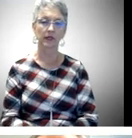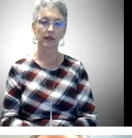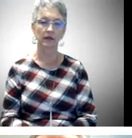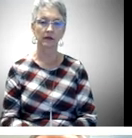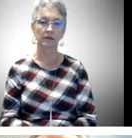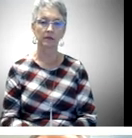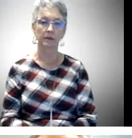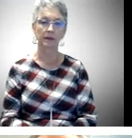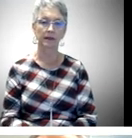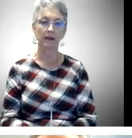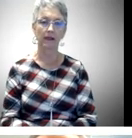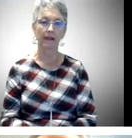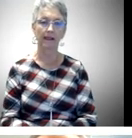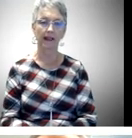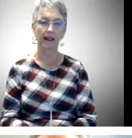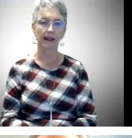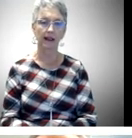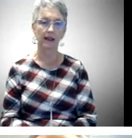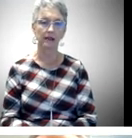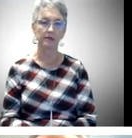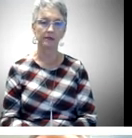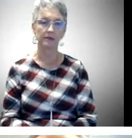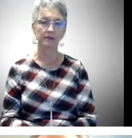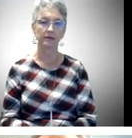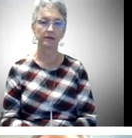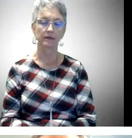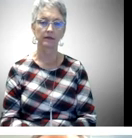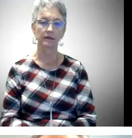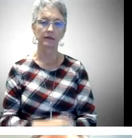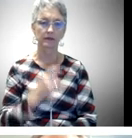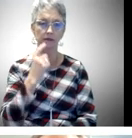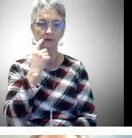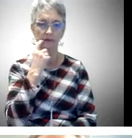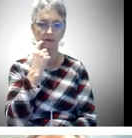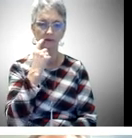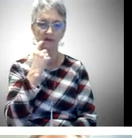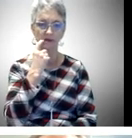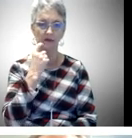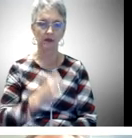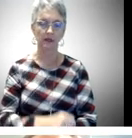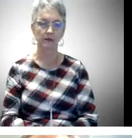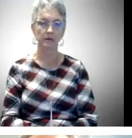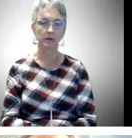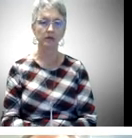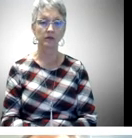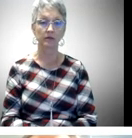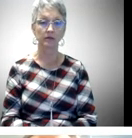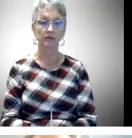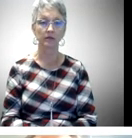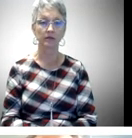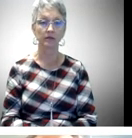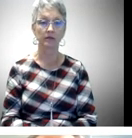found totally, because I've been doing a lot of legislative advocacy, and we came up with, through the